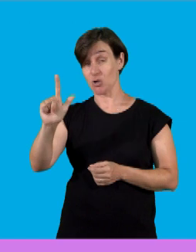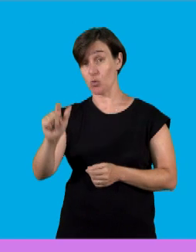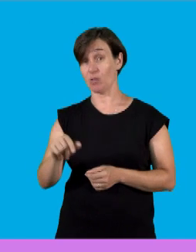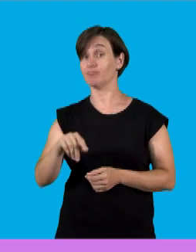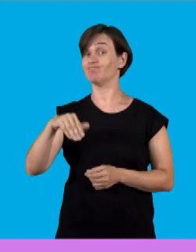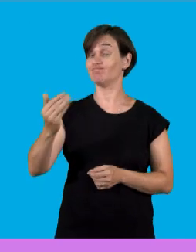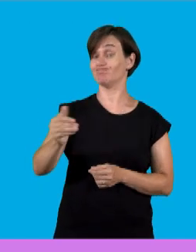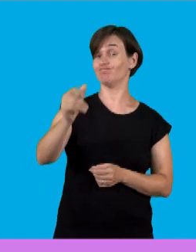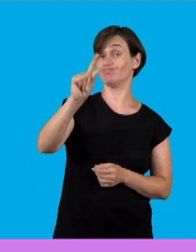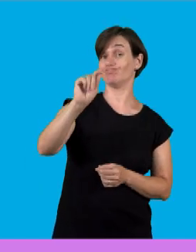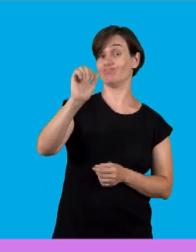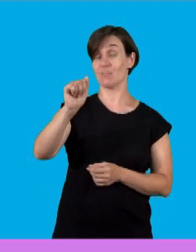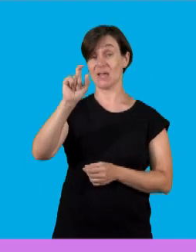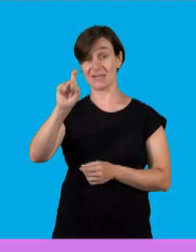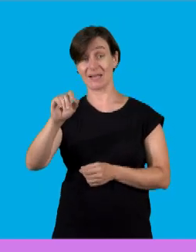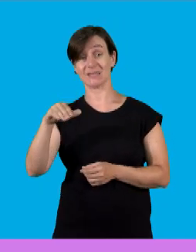tax